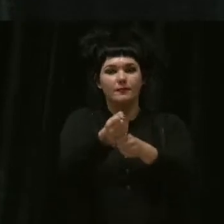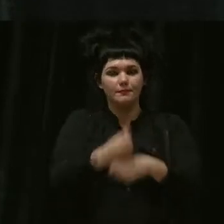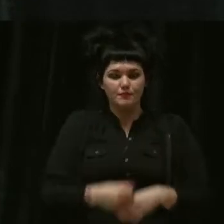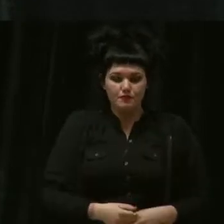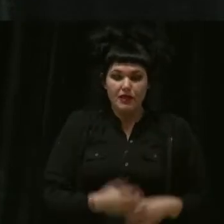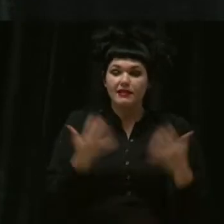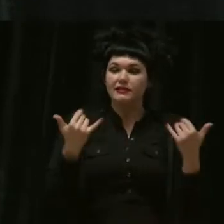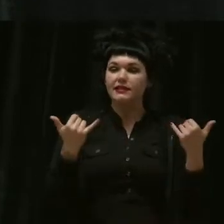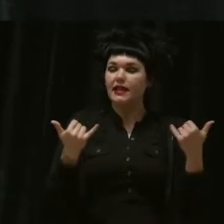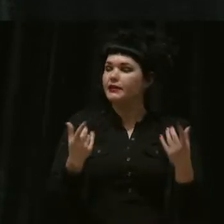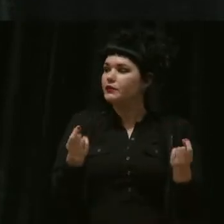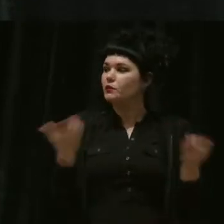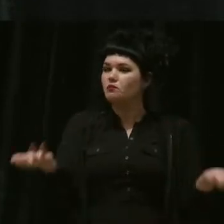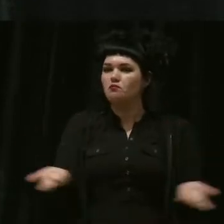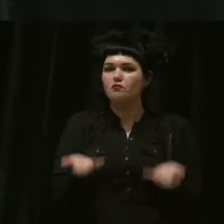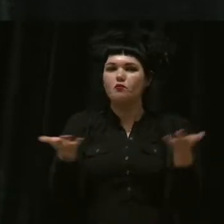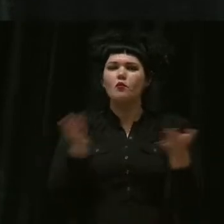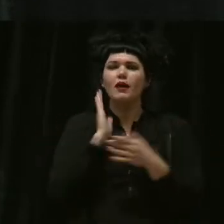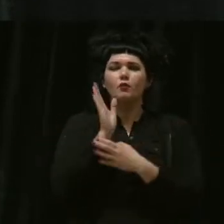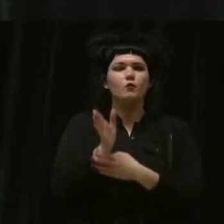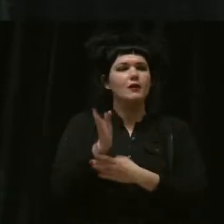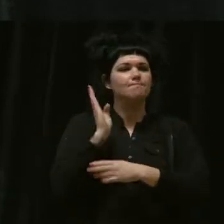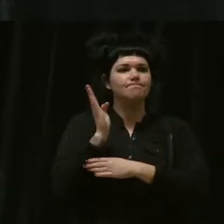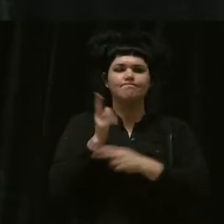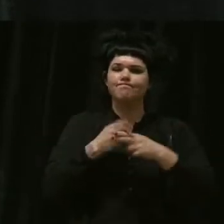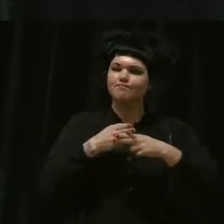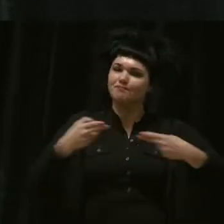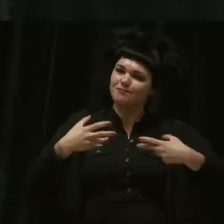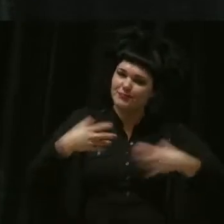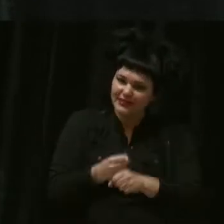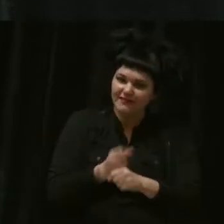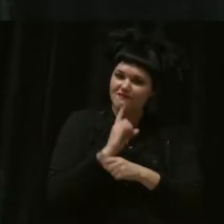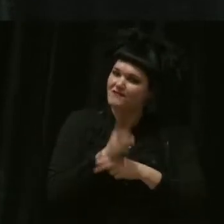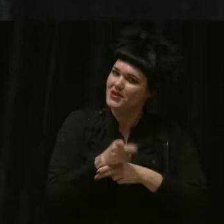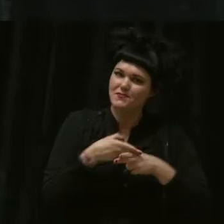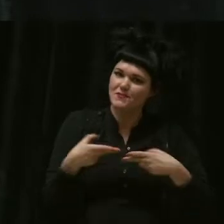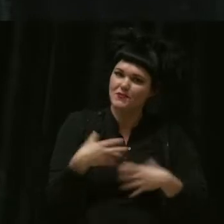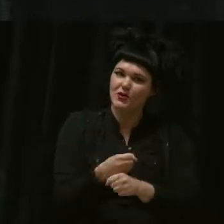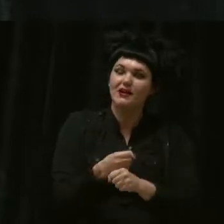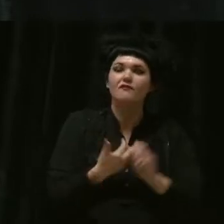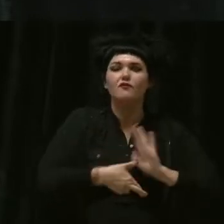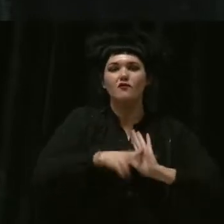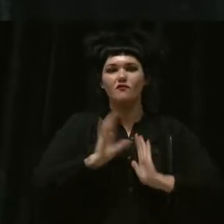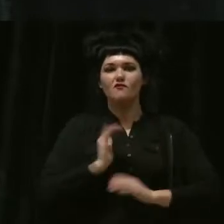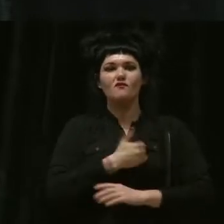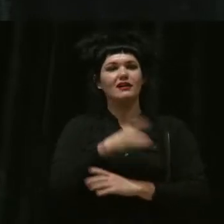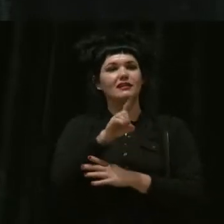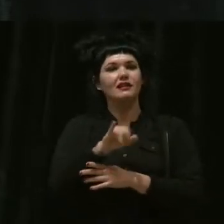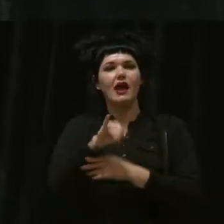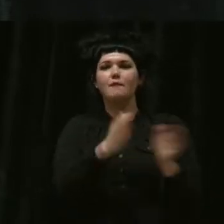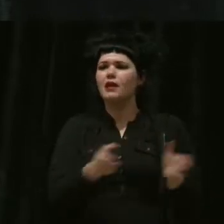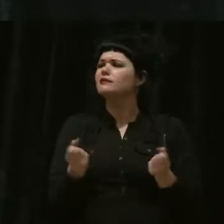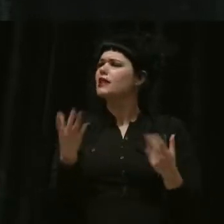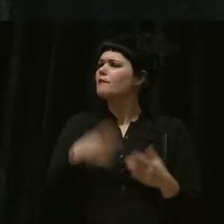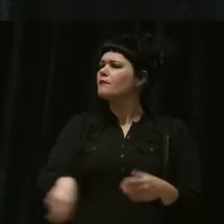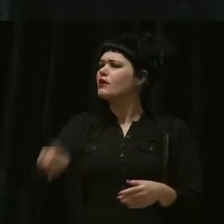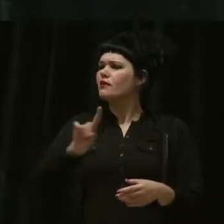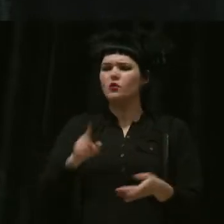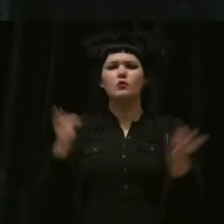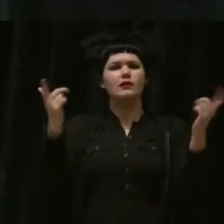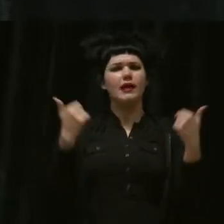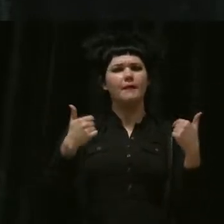what I'll do is give you a brief, very, very brief review of the DEI plan. How many people were here